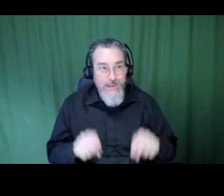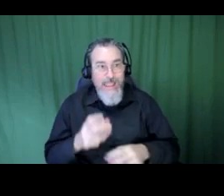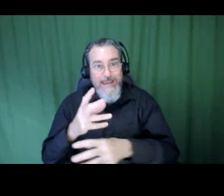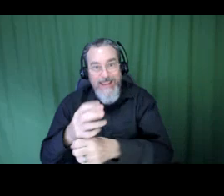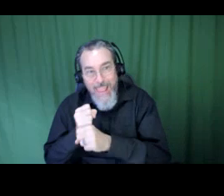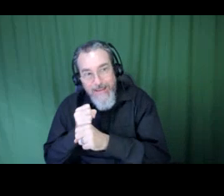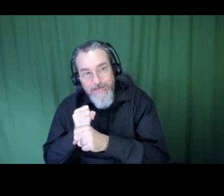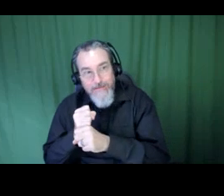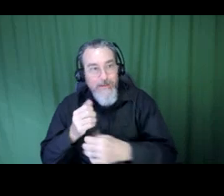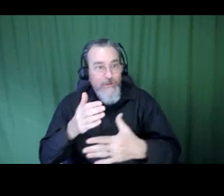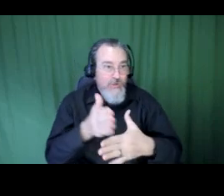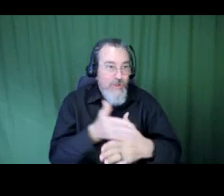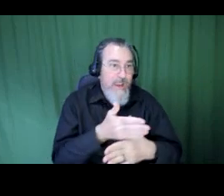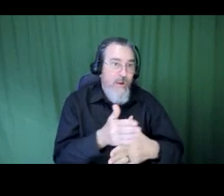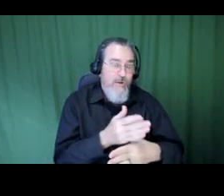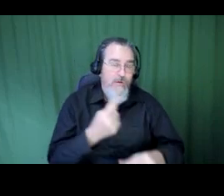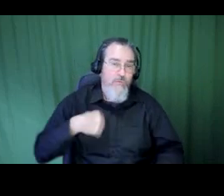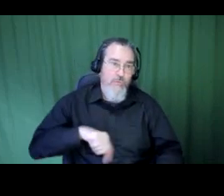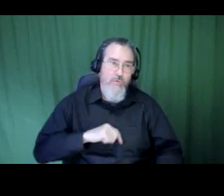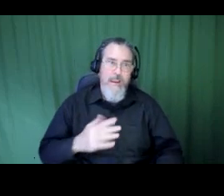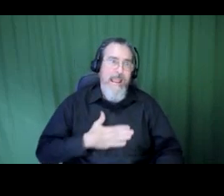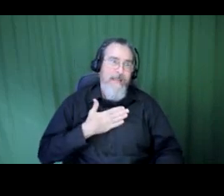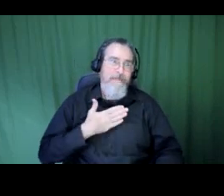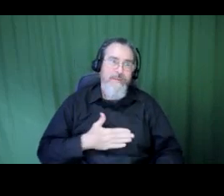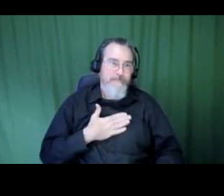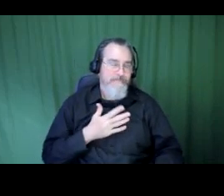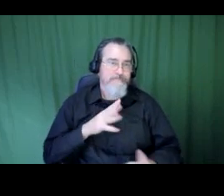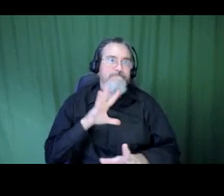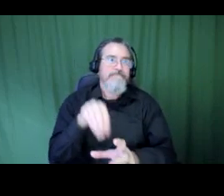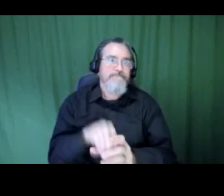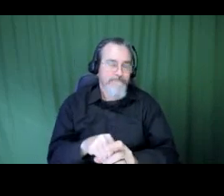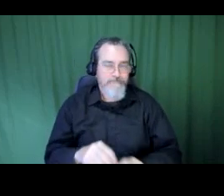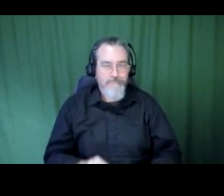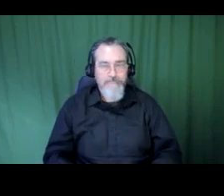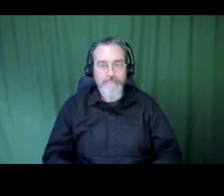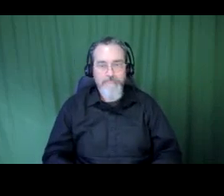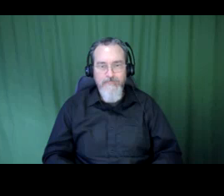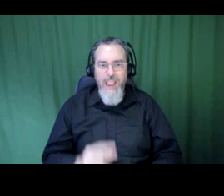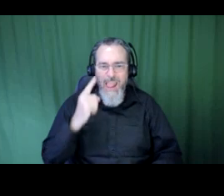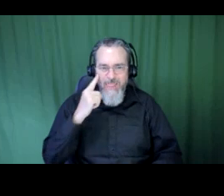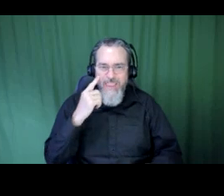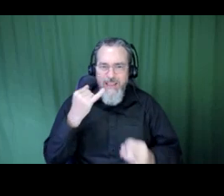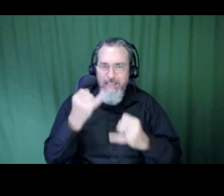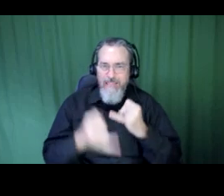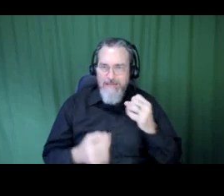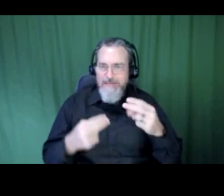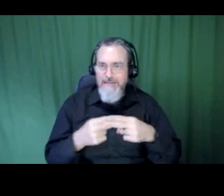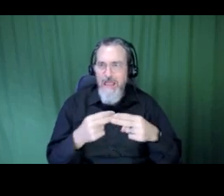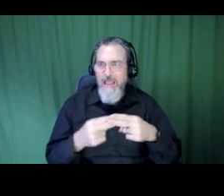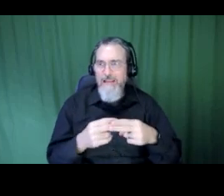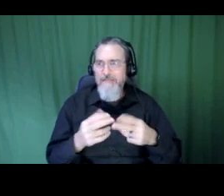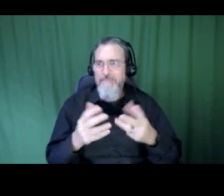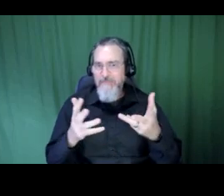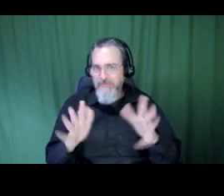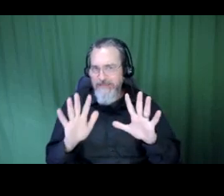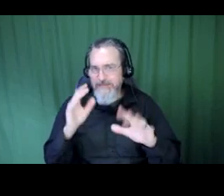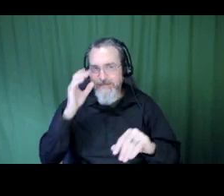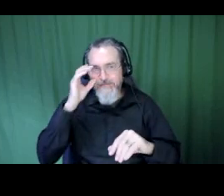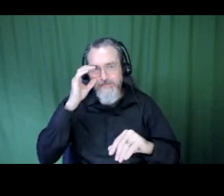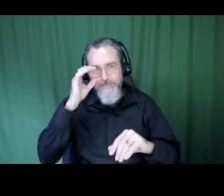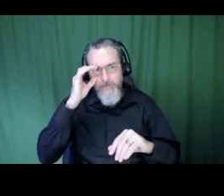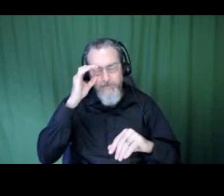information, we happily raise our hands. So I think that might be my last slide, but maybe we'll just double check,